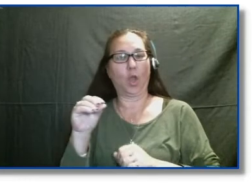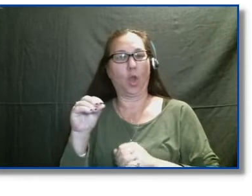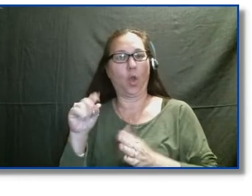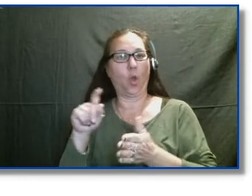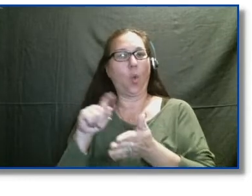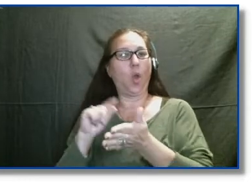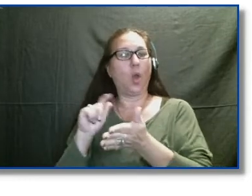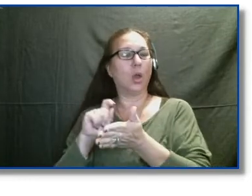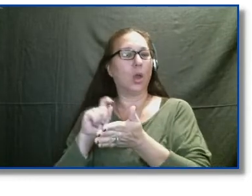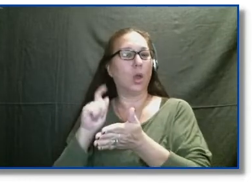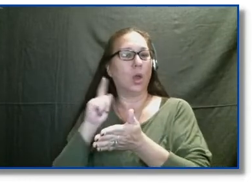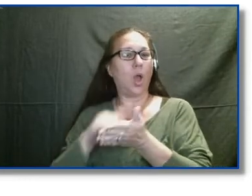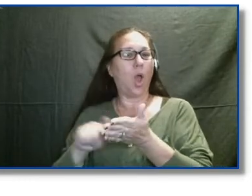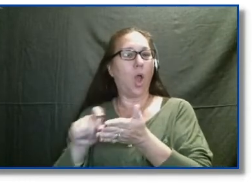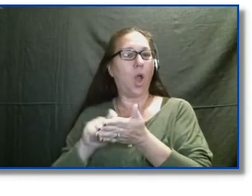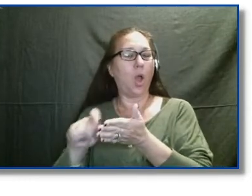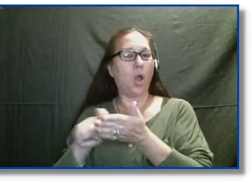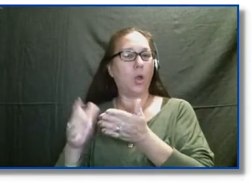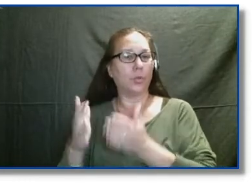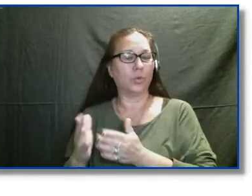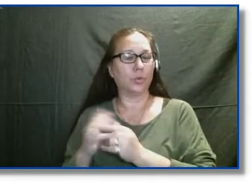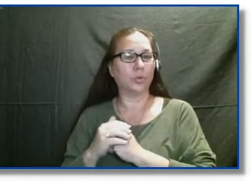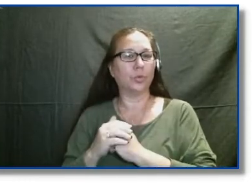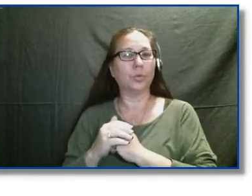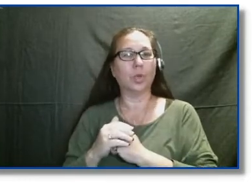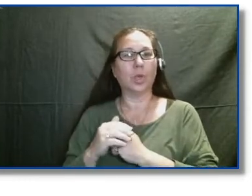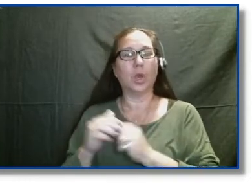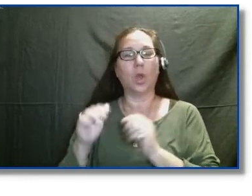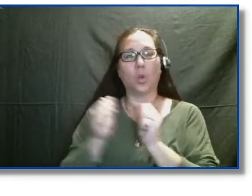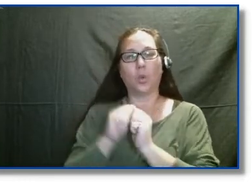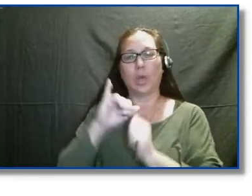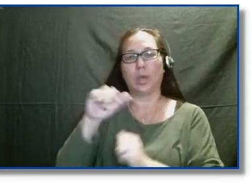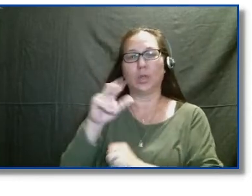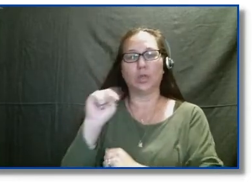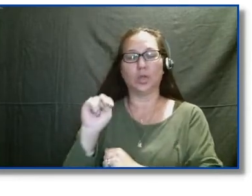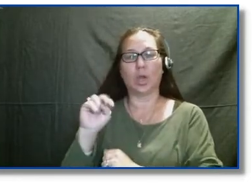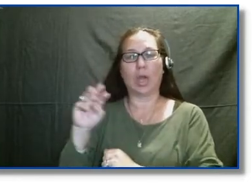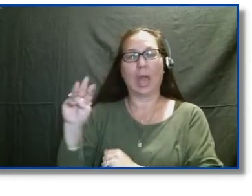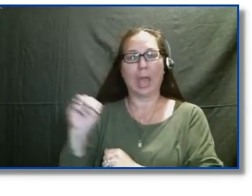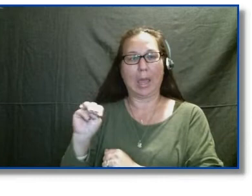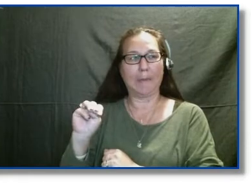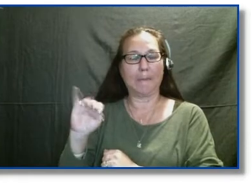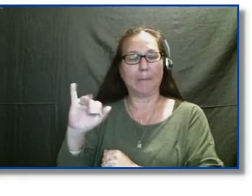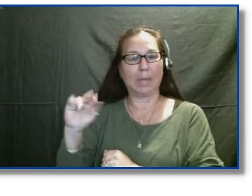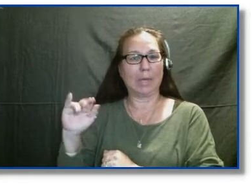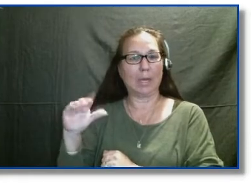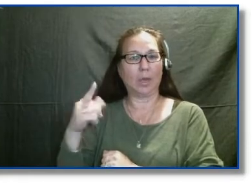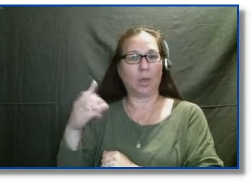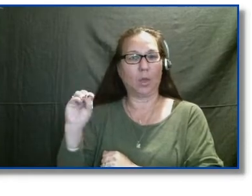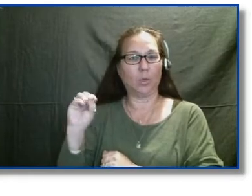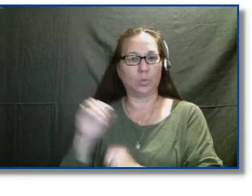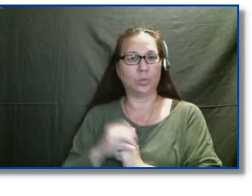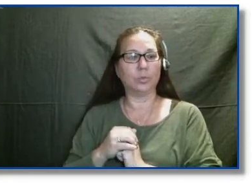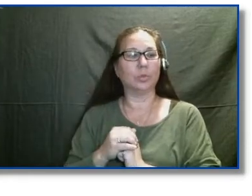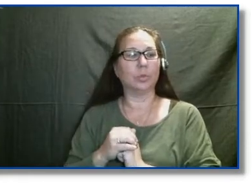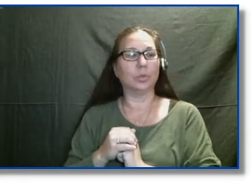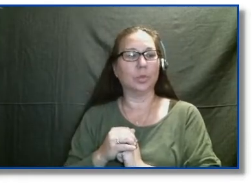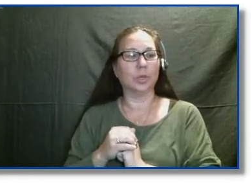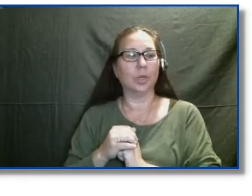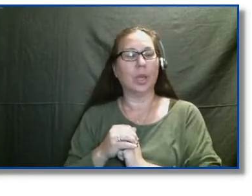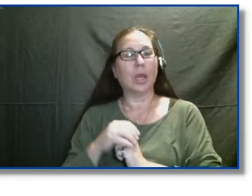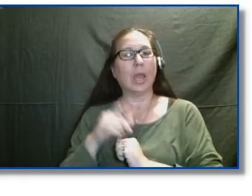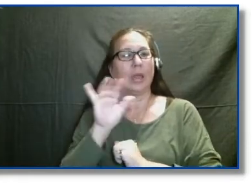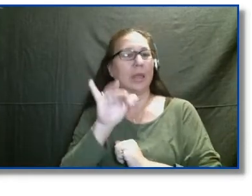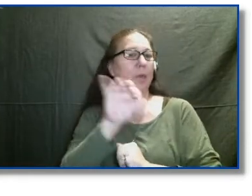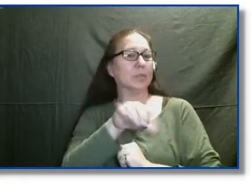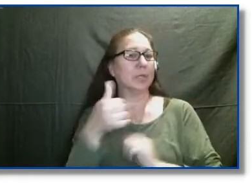with my partner, John Menick, who's an artist and writer. And it was another example